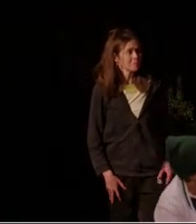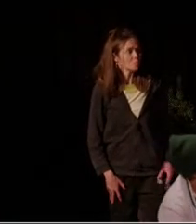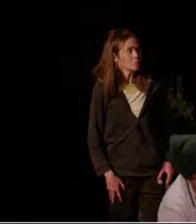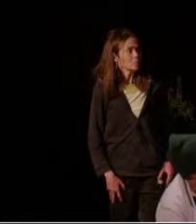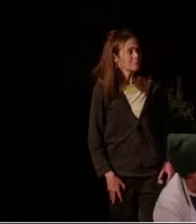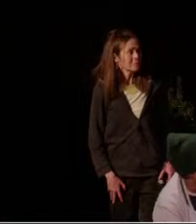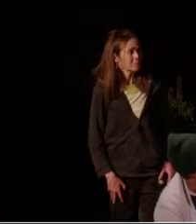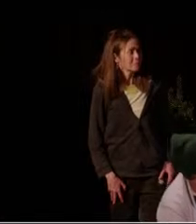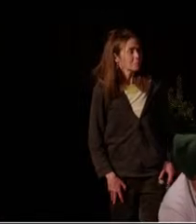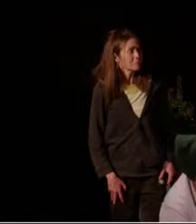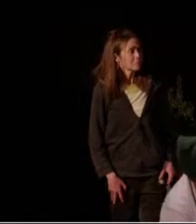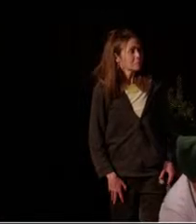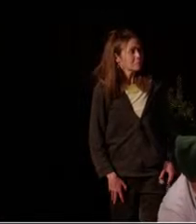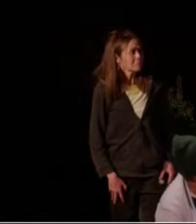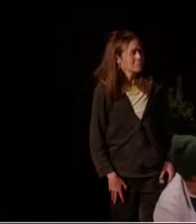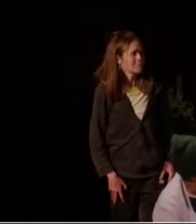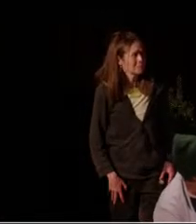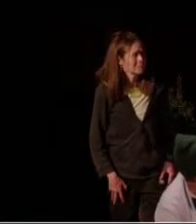die.